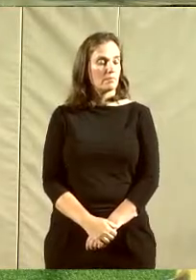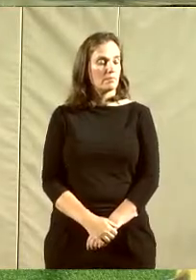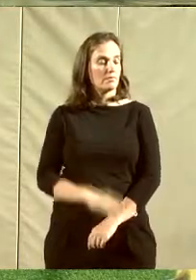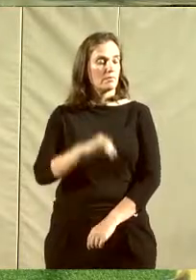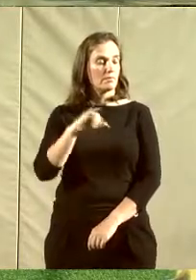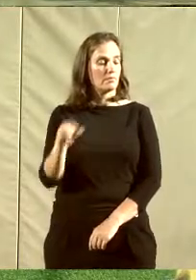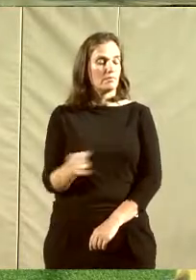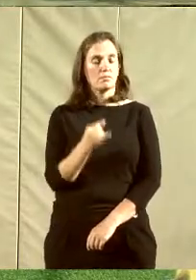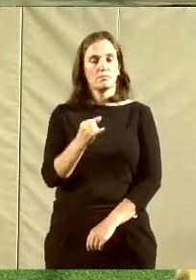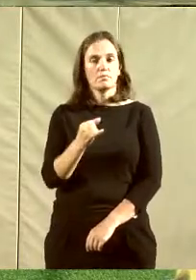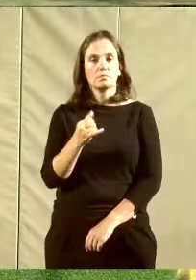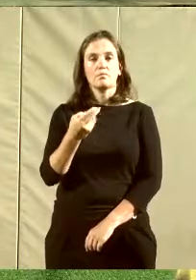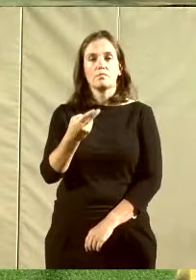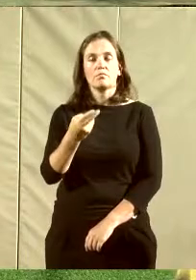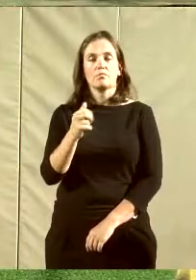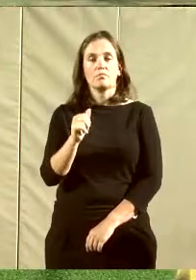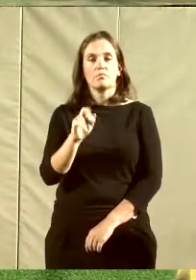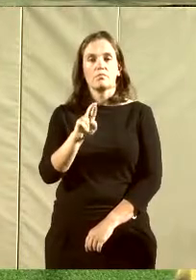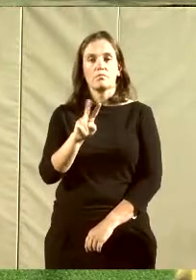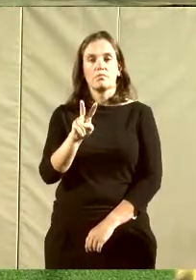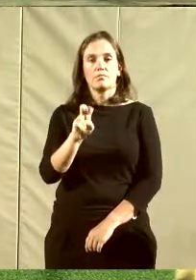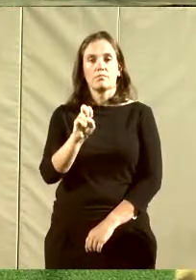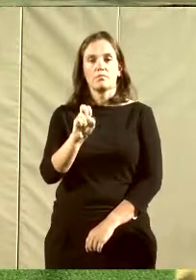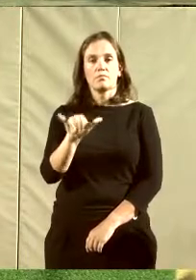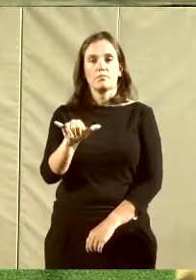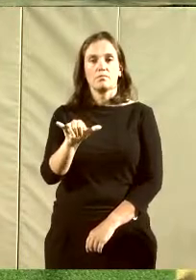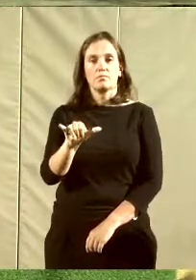Joelle Renee Harvey.